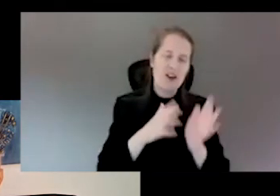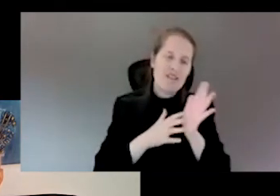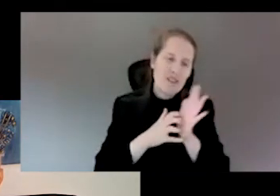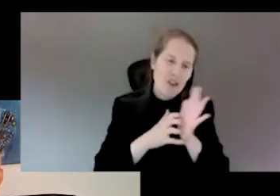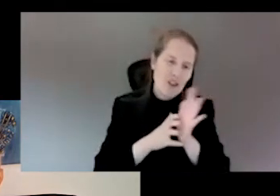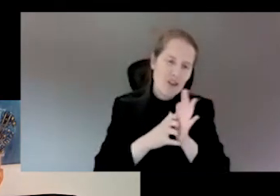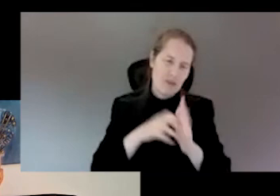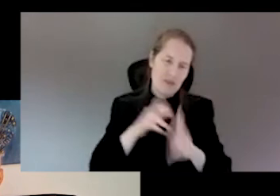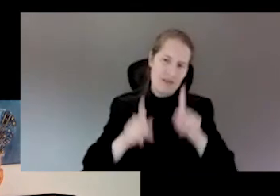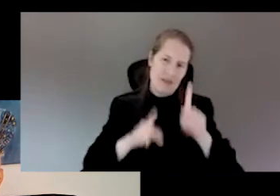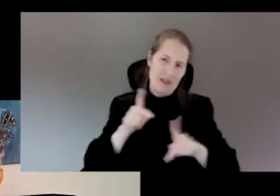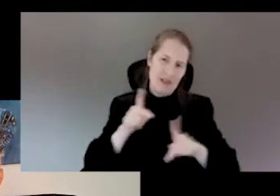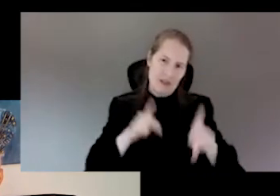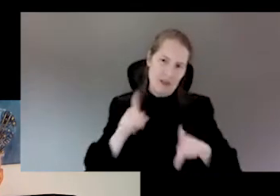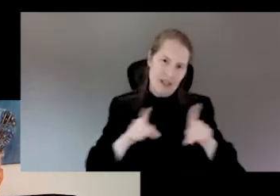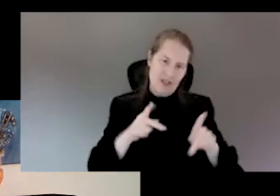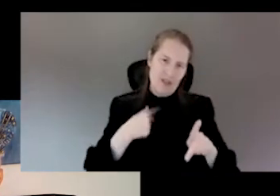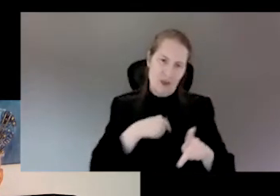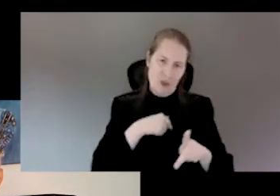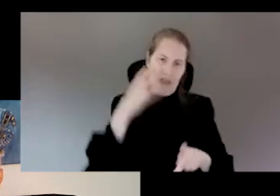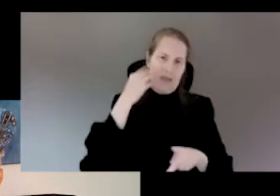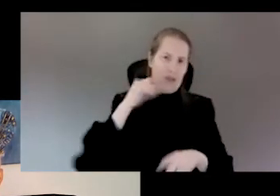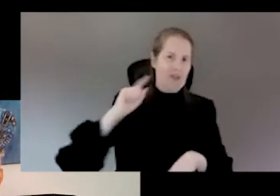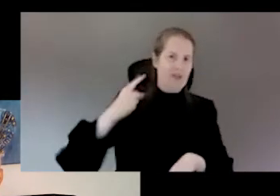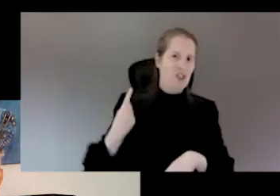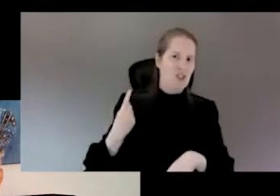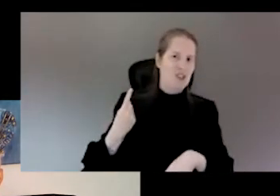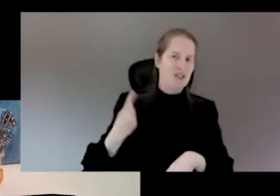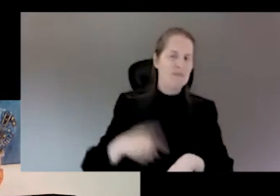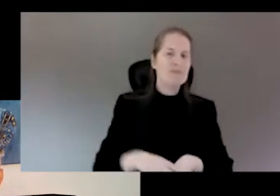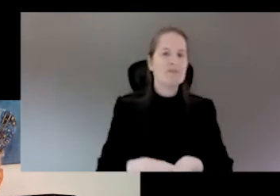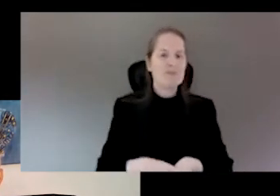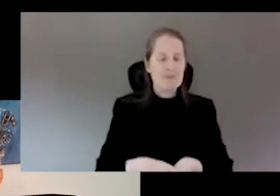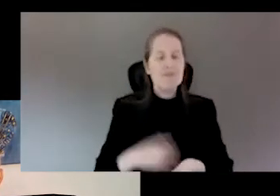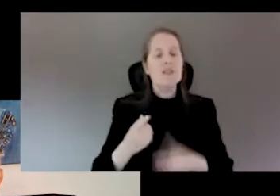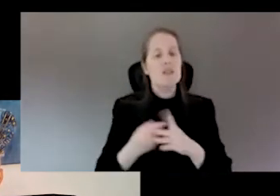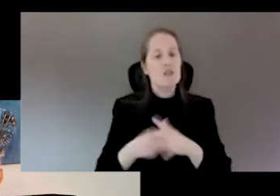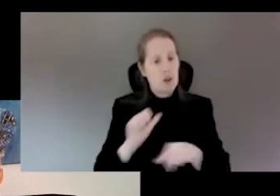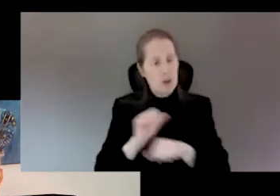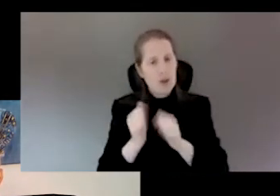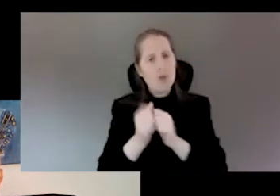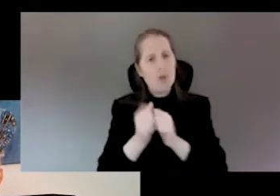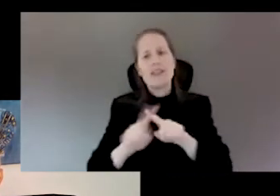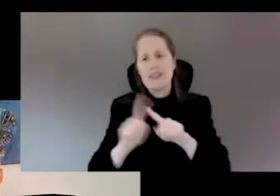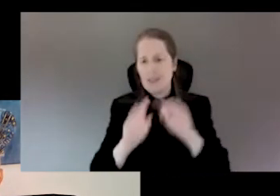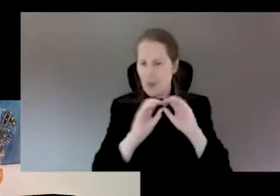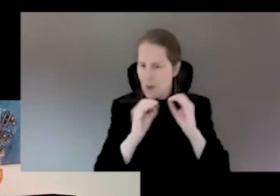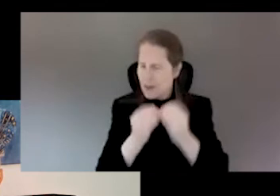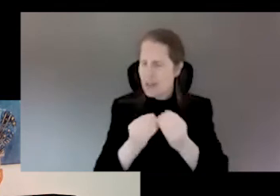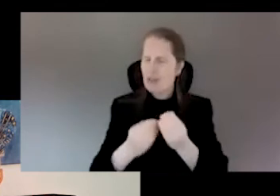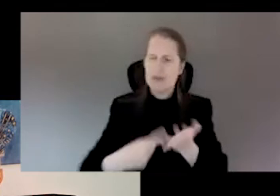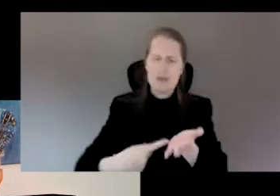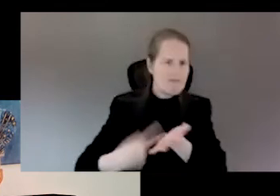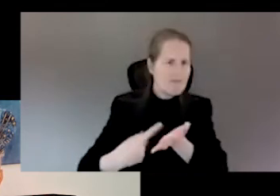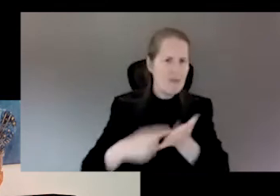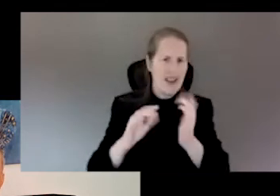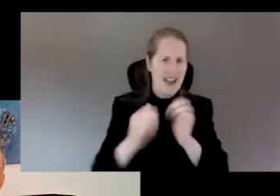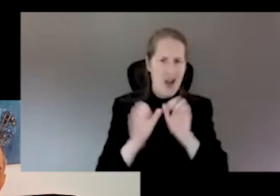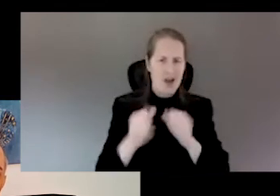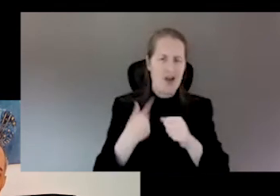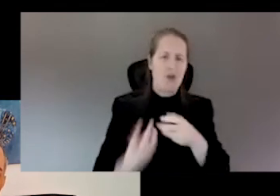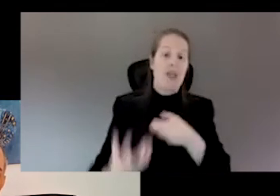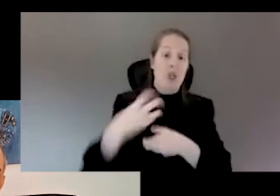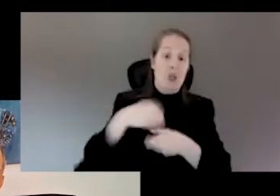population. And so for me, I began working with different organizations to talk about how to include disabled